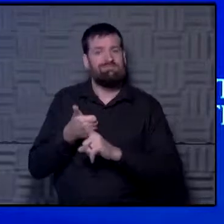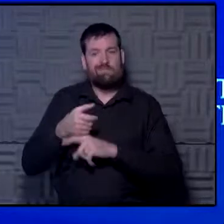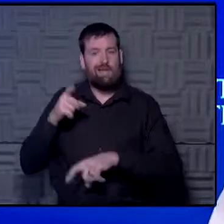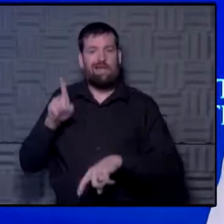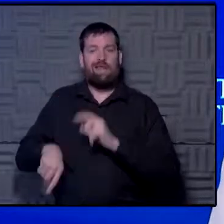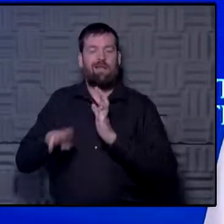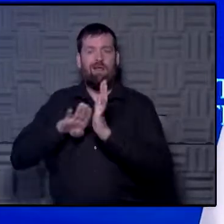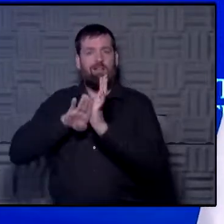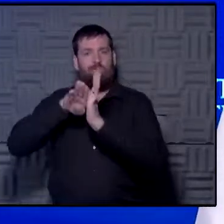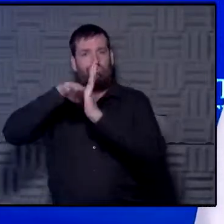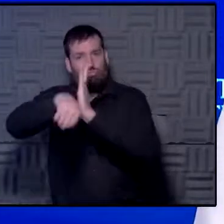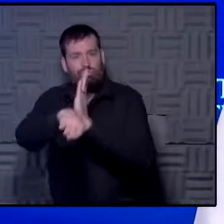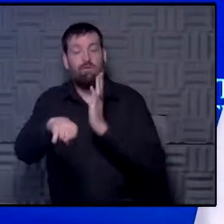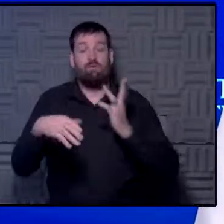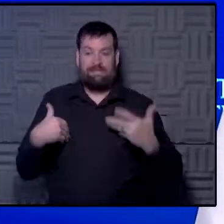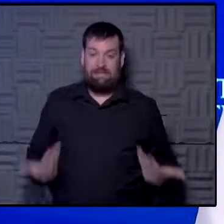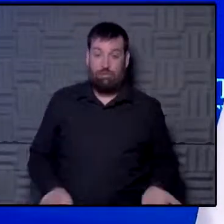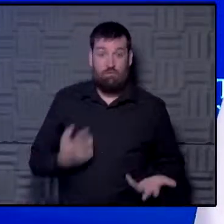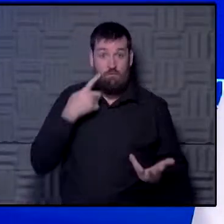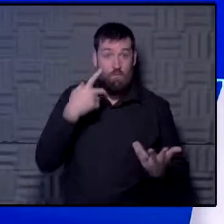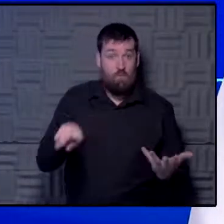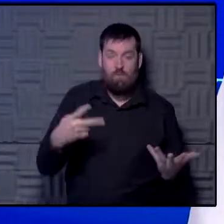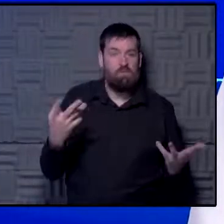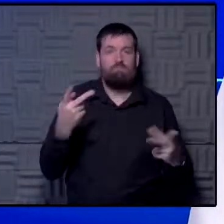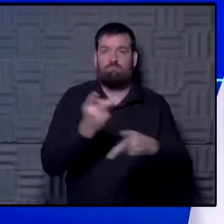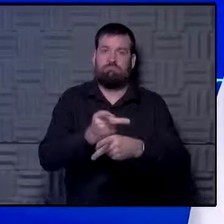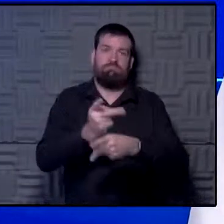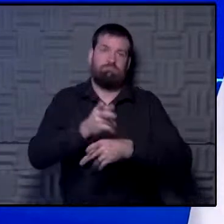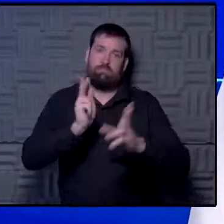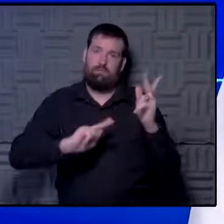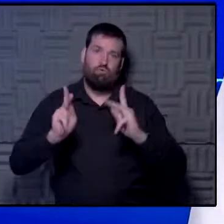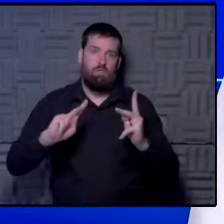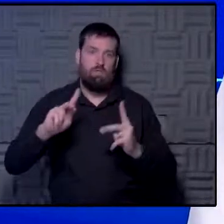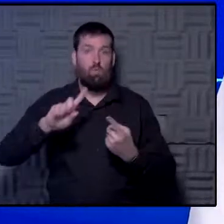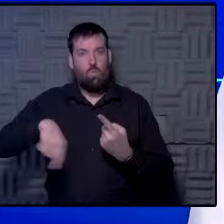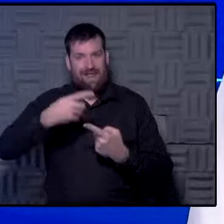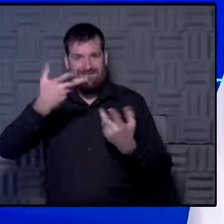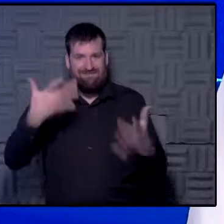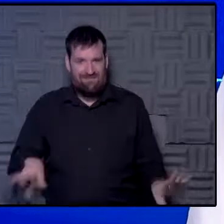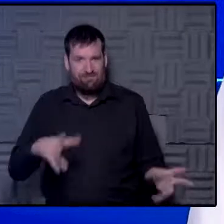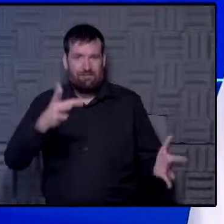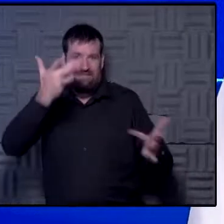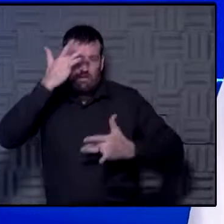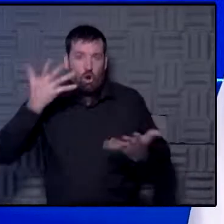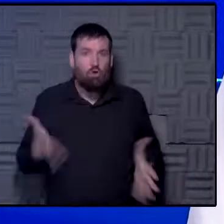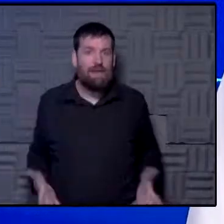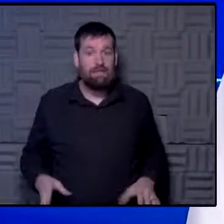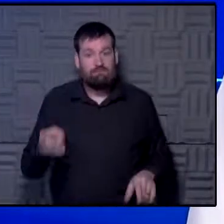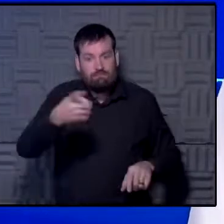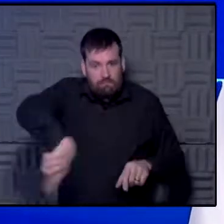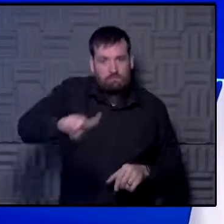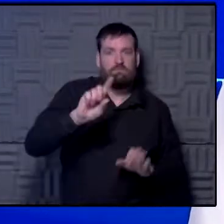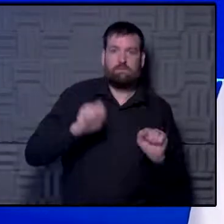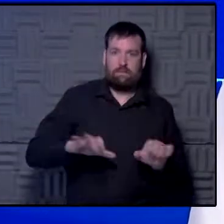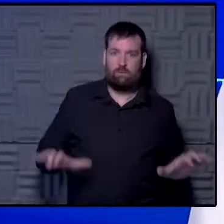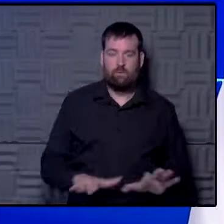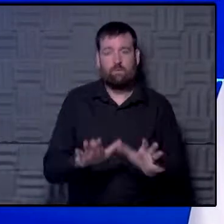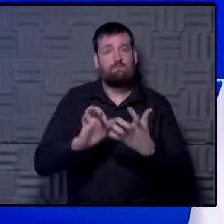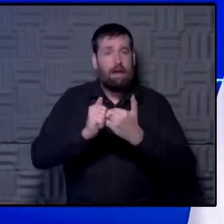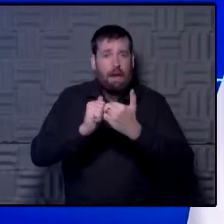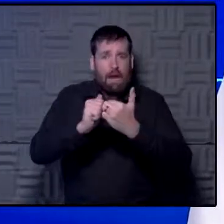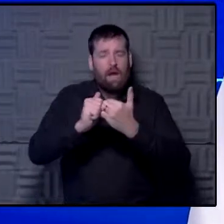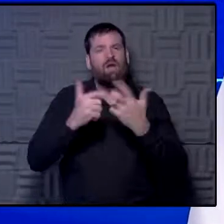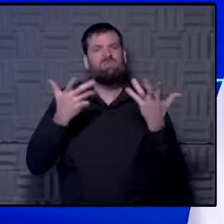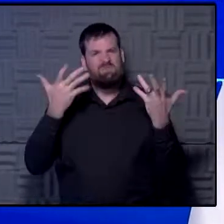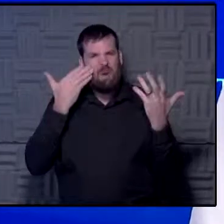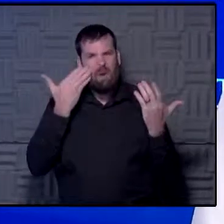We're here to take care of folks when they're sick. There's only one group of people that can bend the curve, and it's you. And we know what the measures are to bend the curve